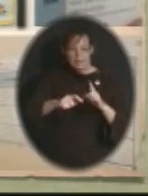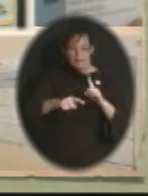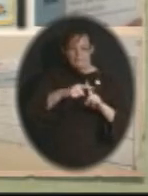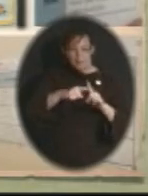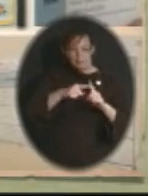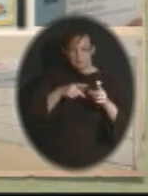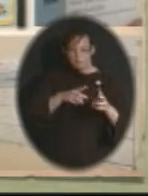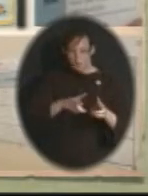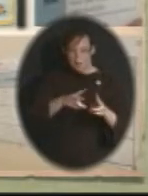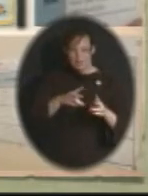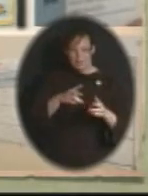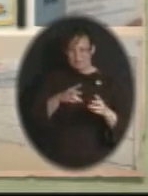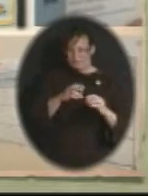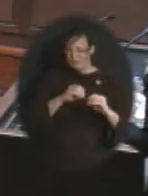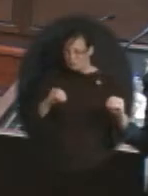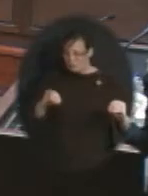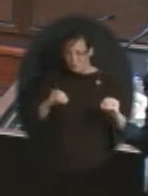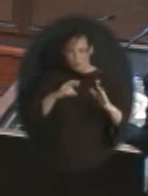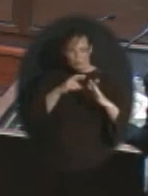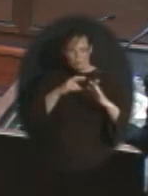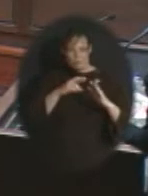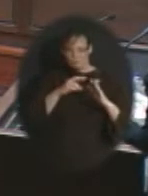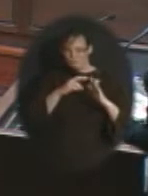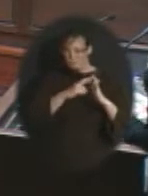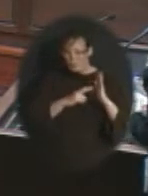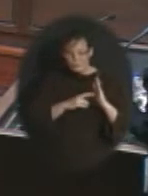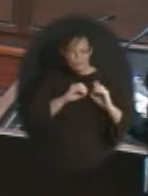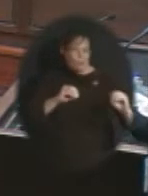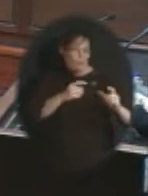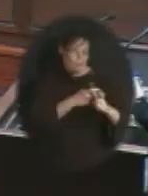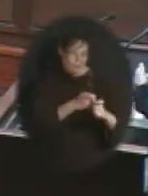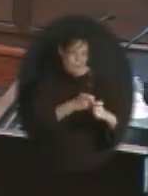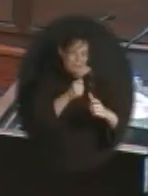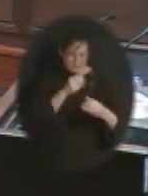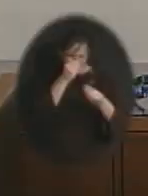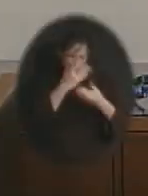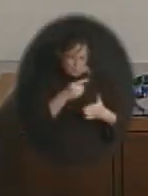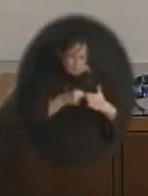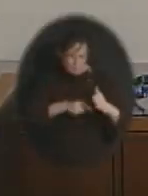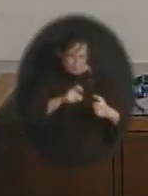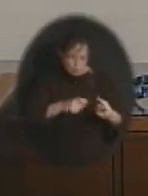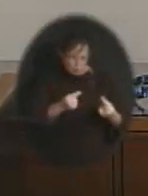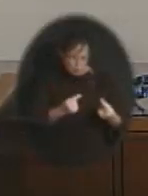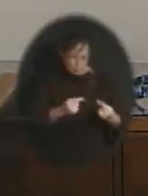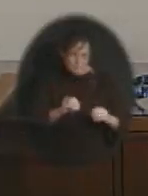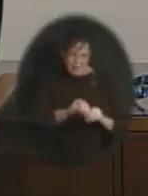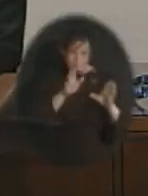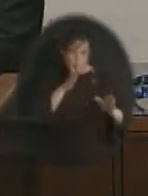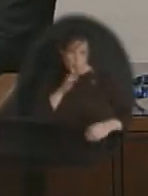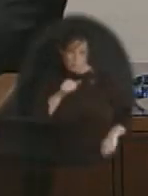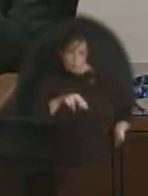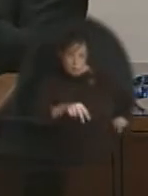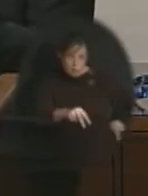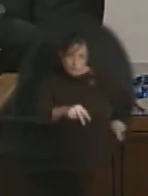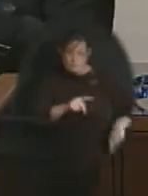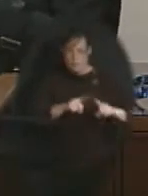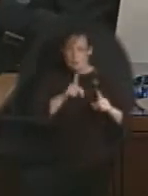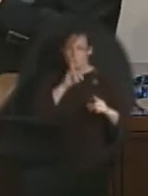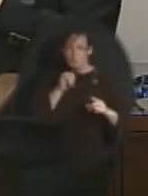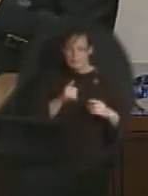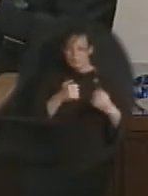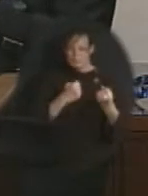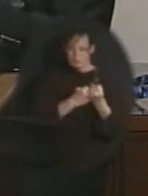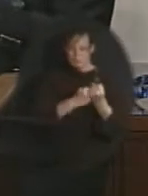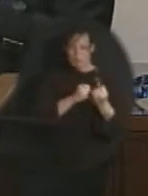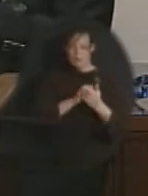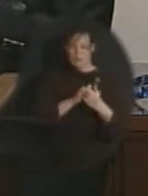are the days of the rules are no running. It doesn't tell me what I'm supposed to do. To us, that's obvious. You'll be walking. But we're really pushing that.